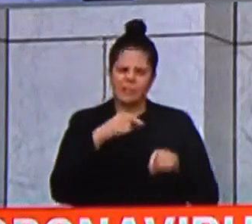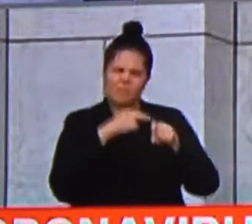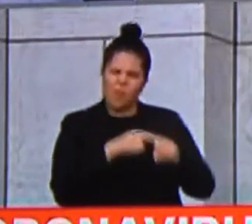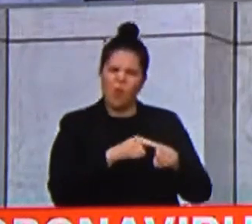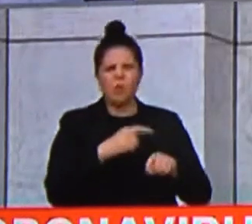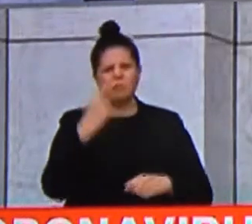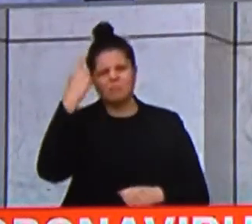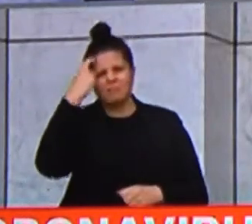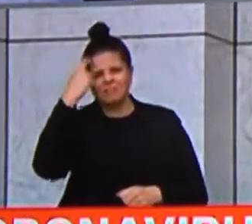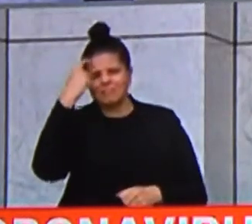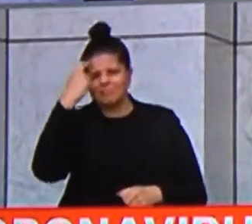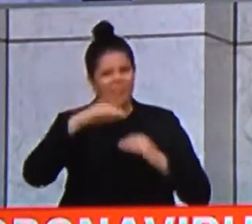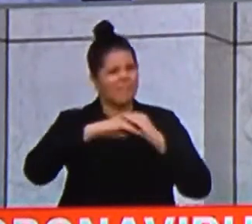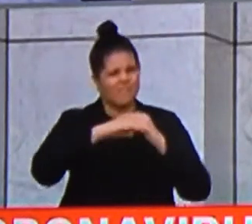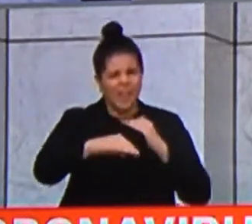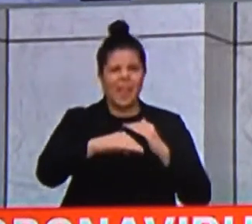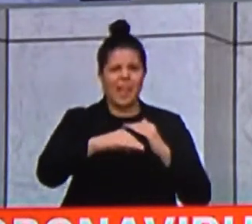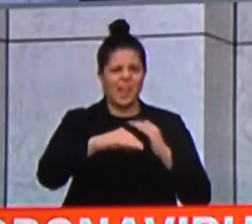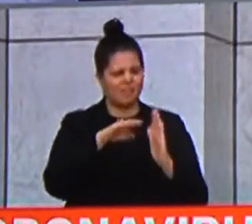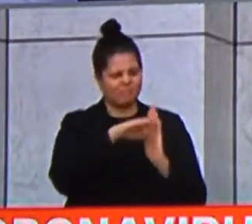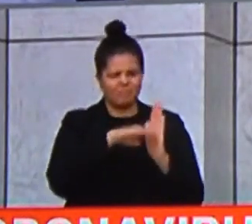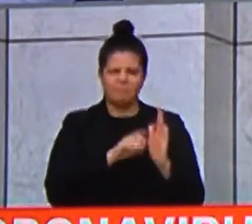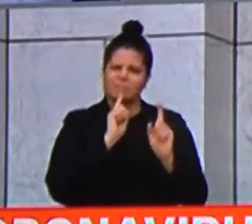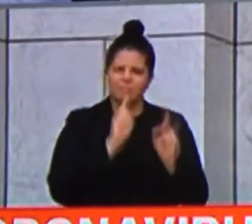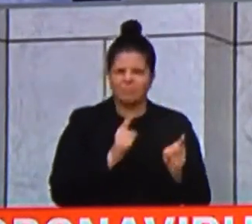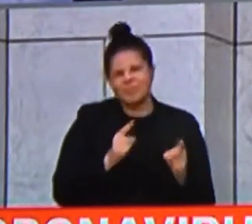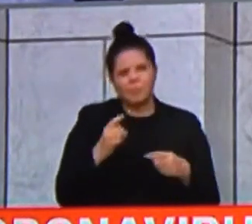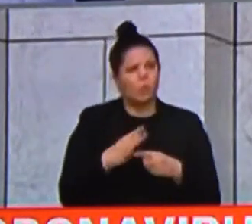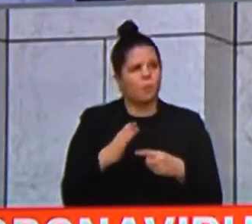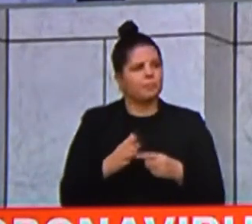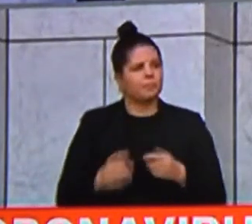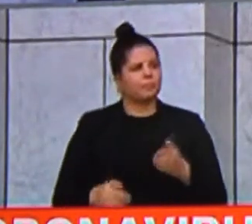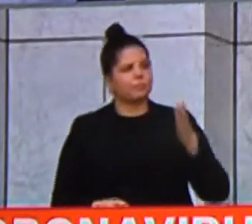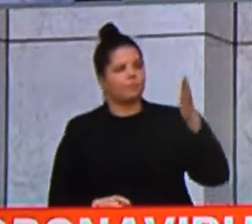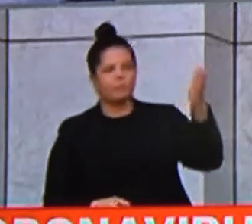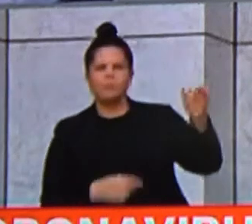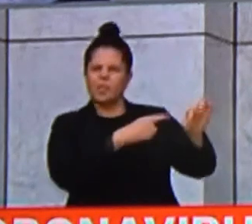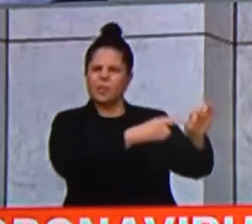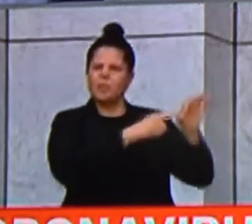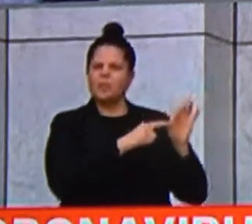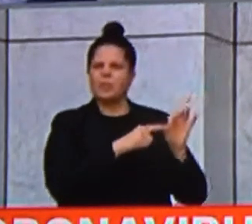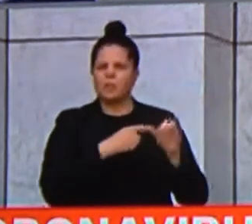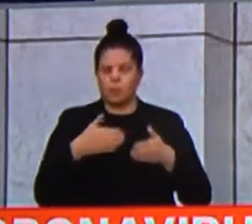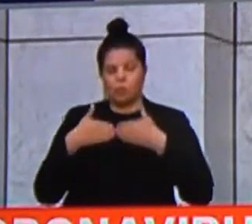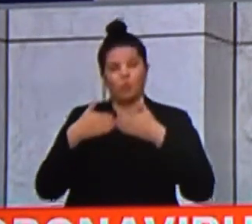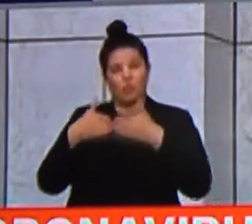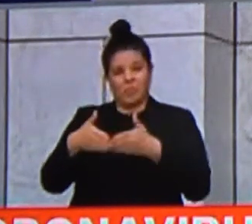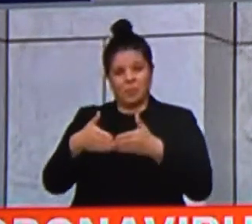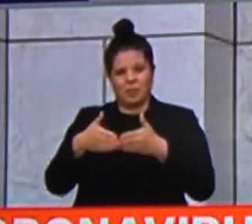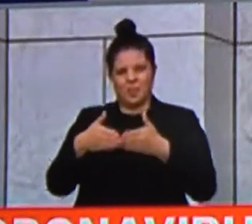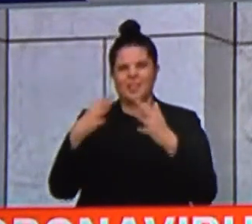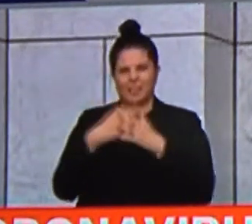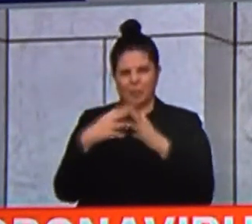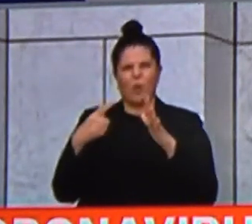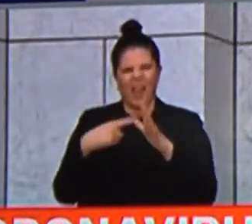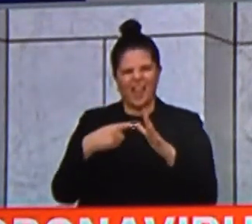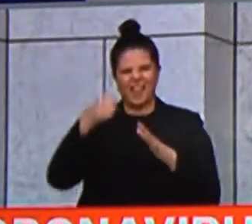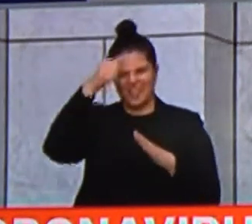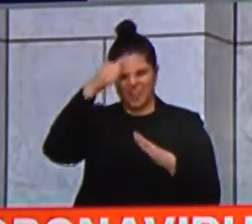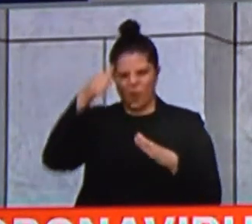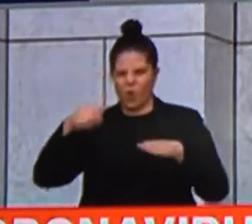as we can. It's not that far away, but I want to be sure that when we do it, that we have covered the majority of the ground that needs